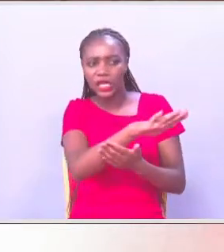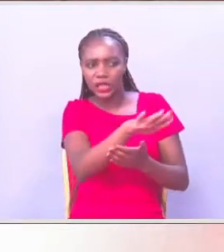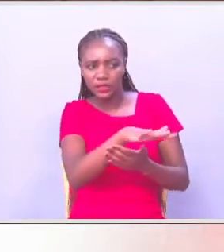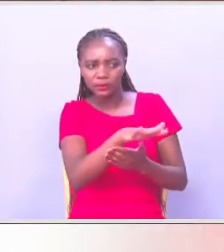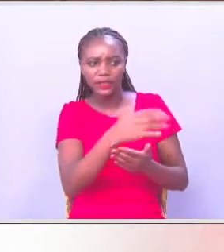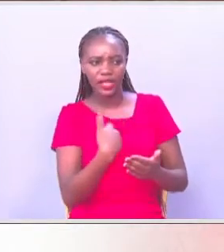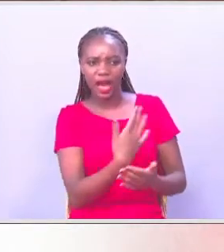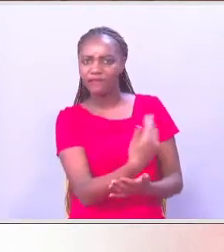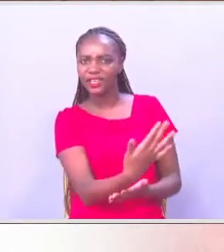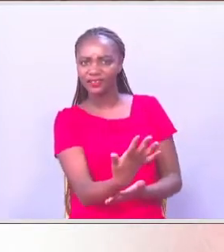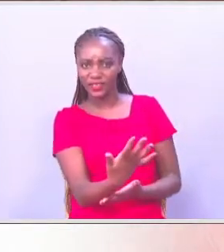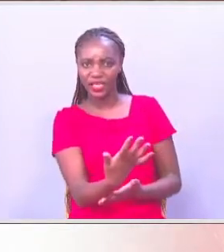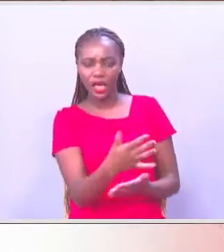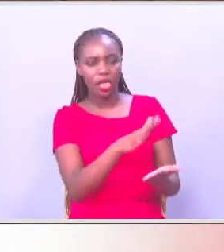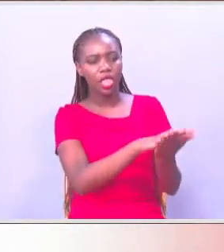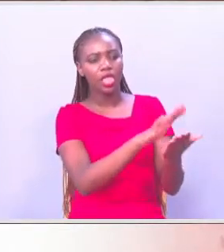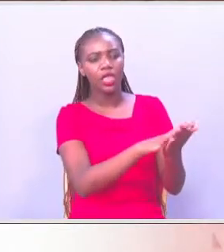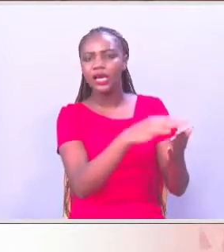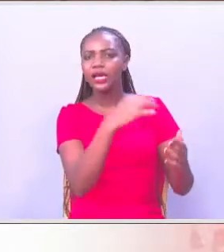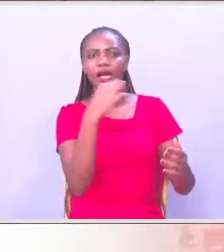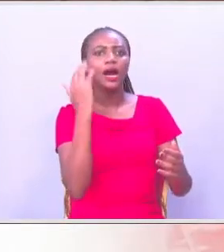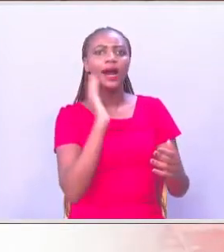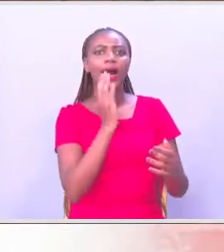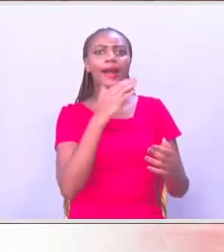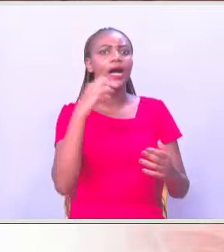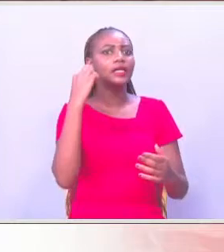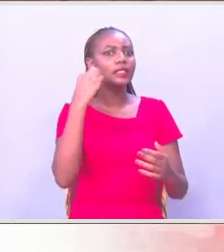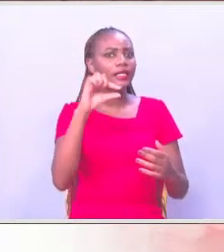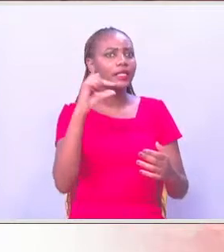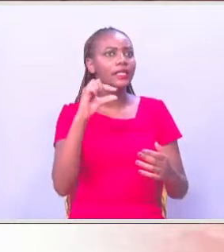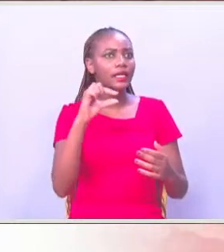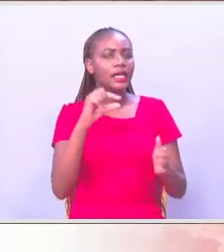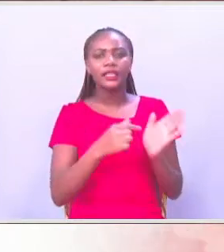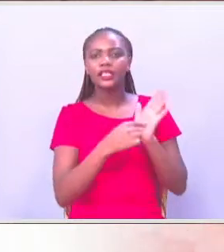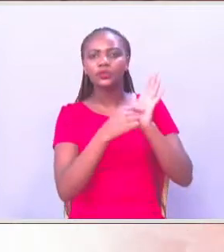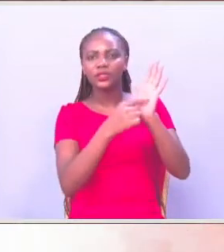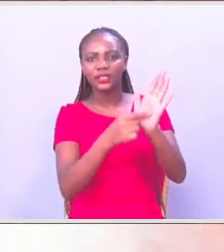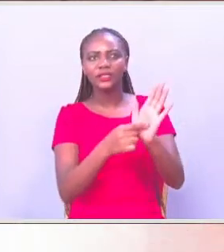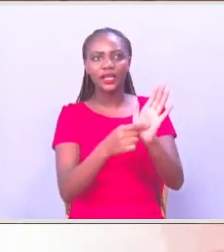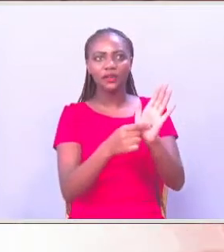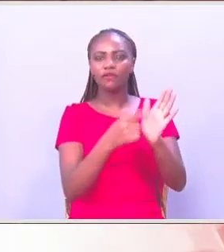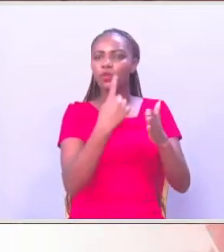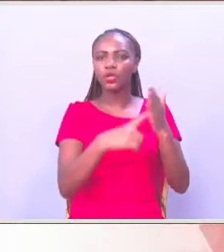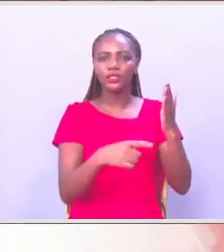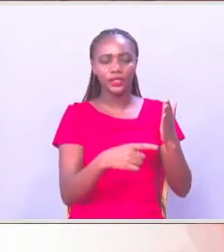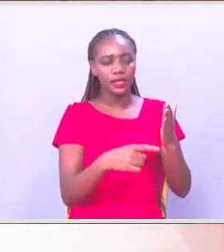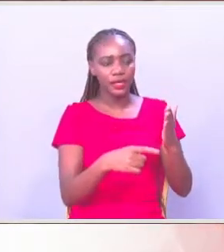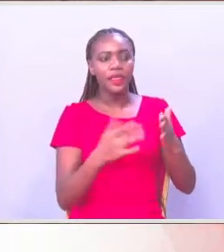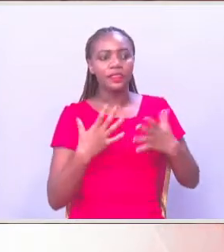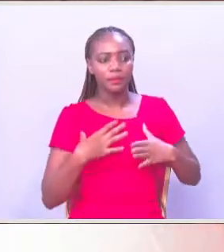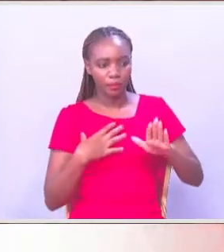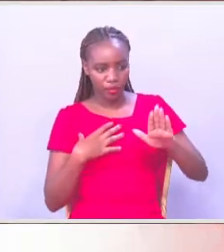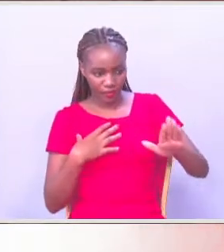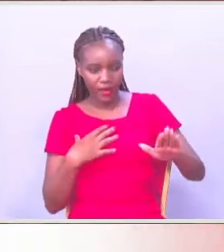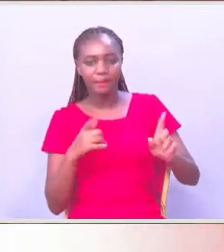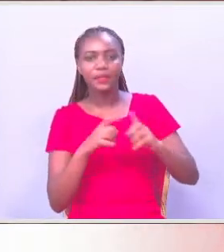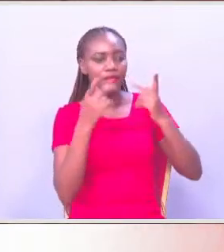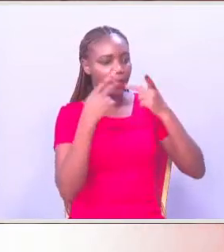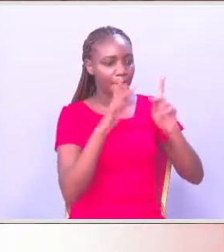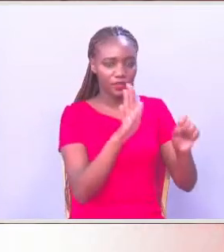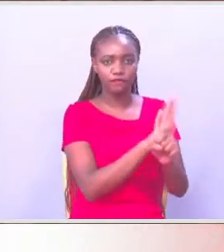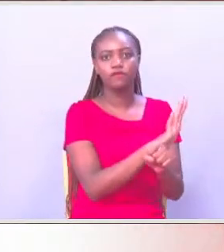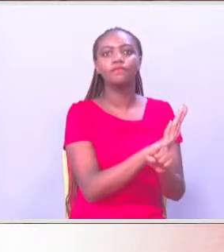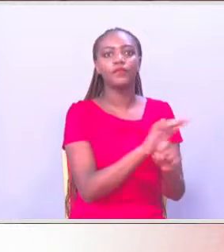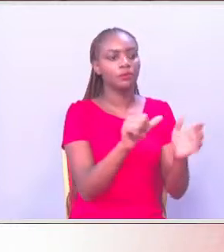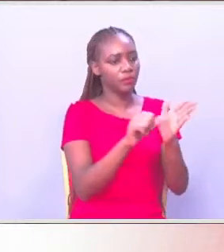njia. Manjani green. That was a sign of seeing that they are there and they are peaceful. They have